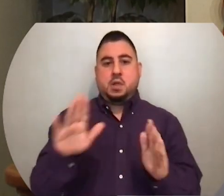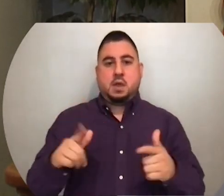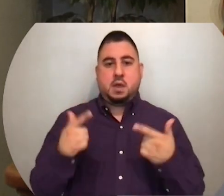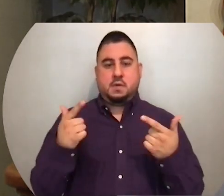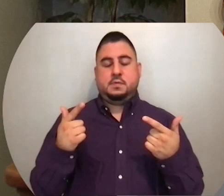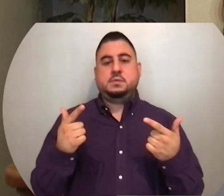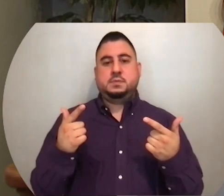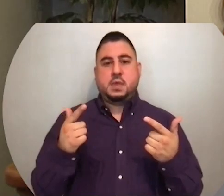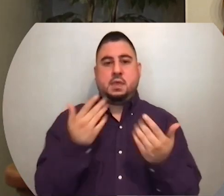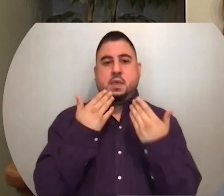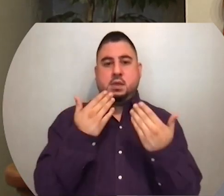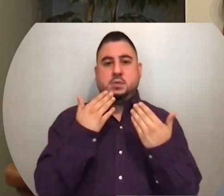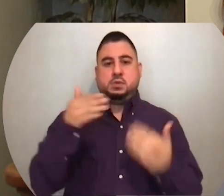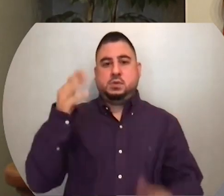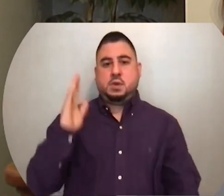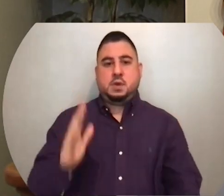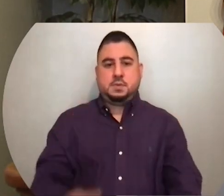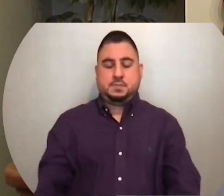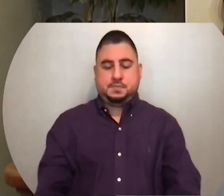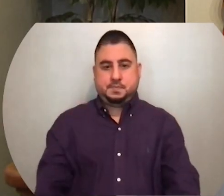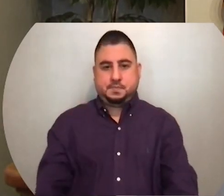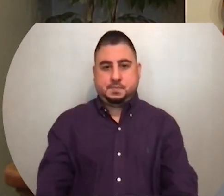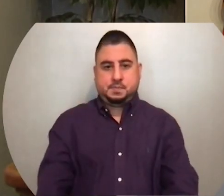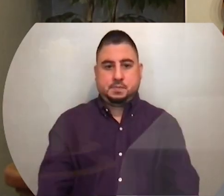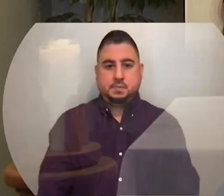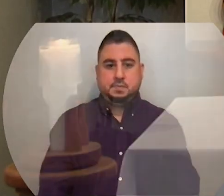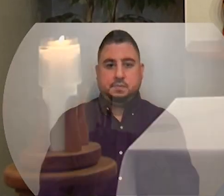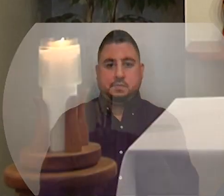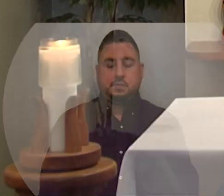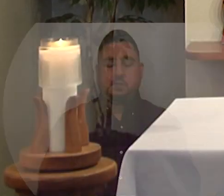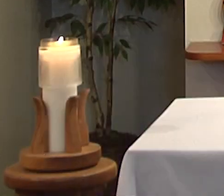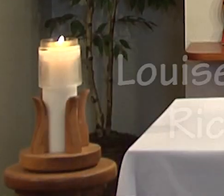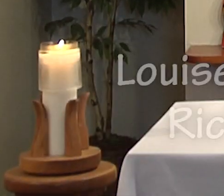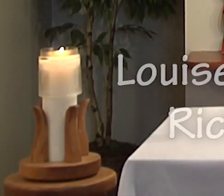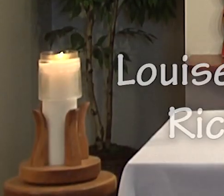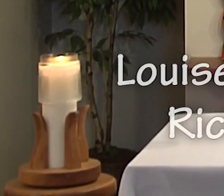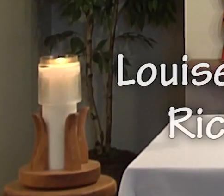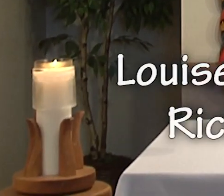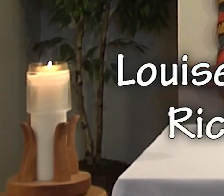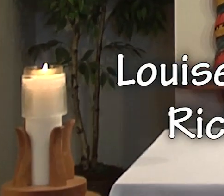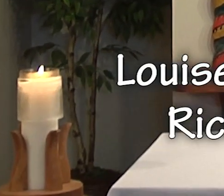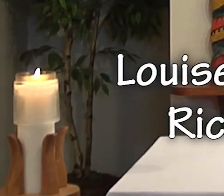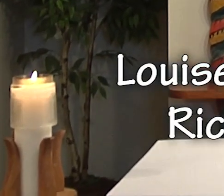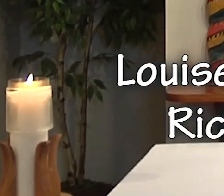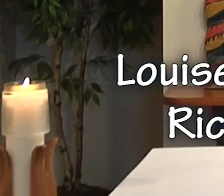Lord by your lives. Thanks be to God. Christ Jesus.